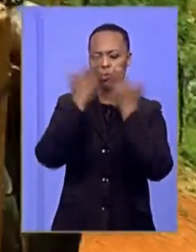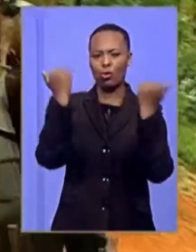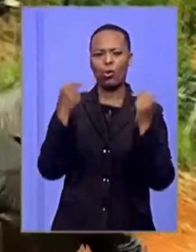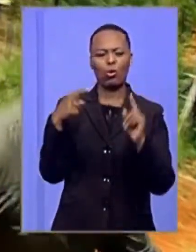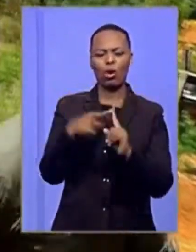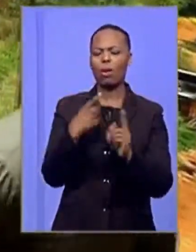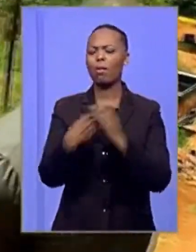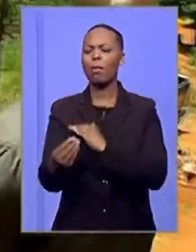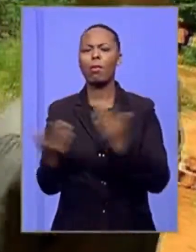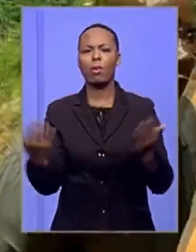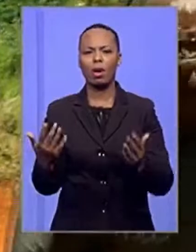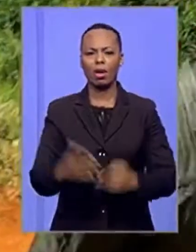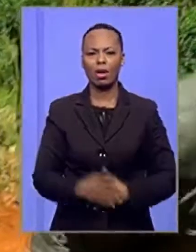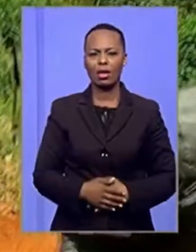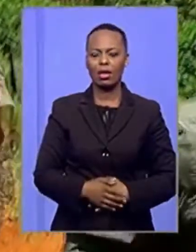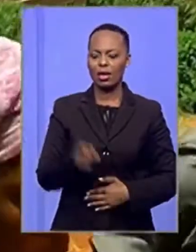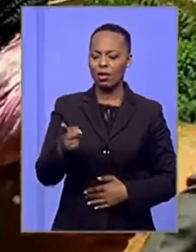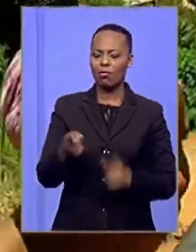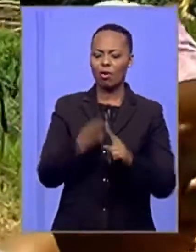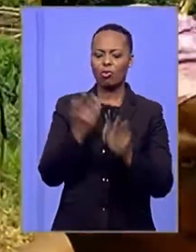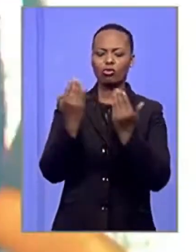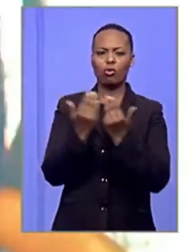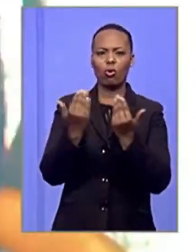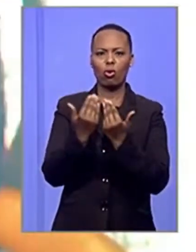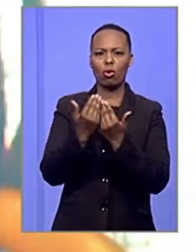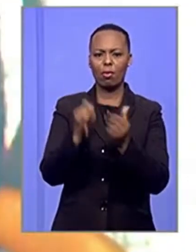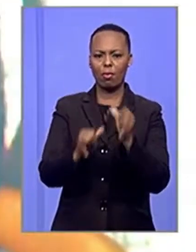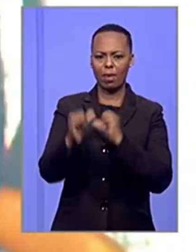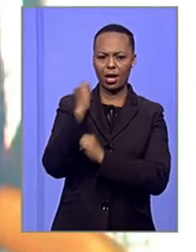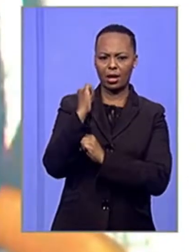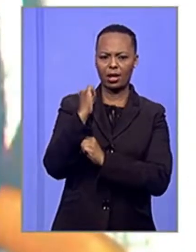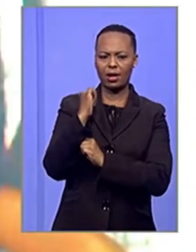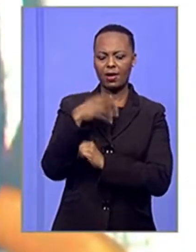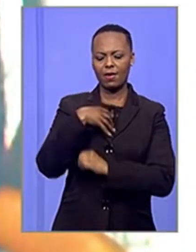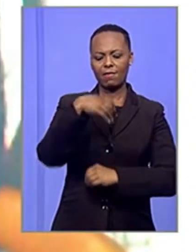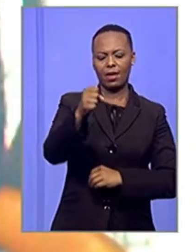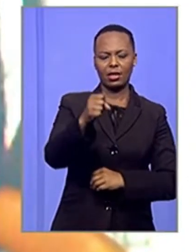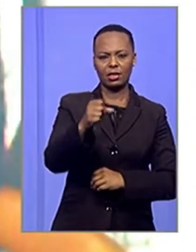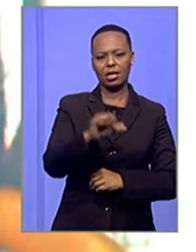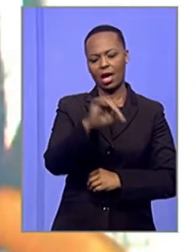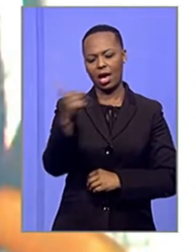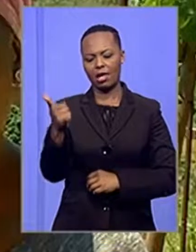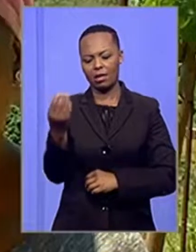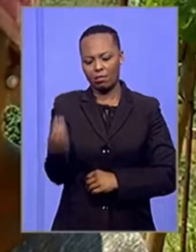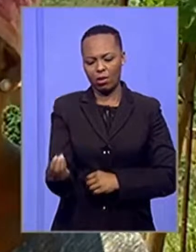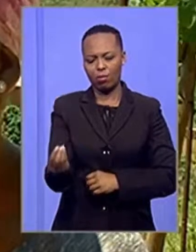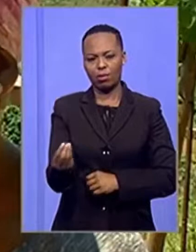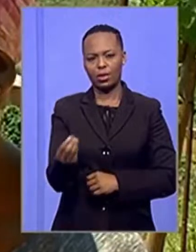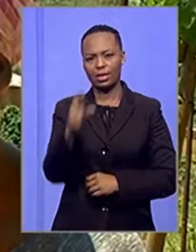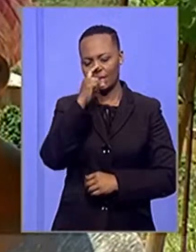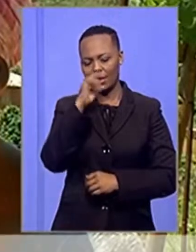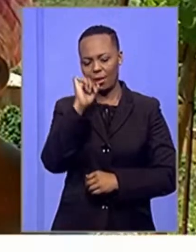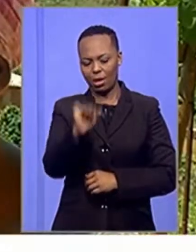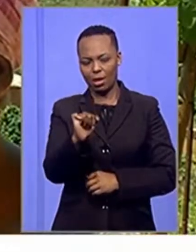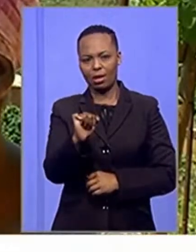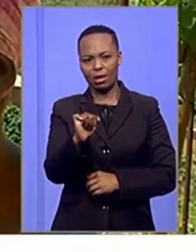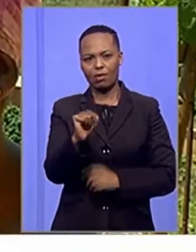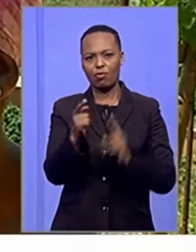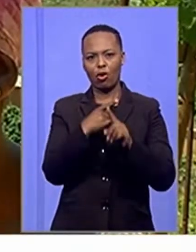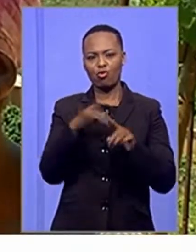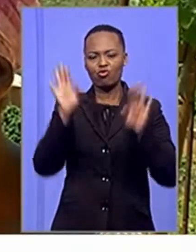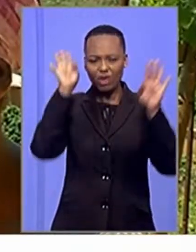lefatshe. She came back from school. She went back to fetch the younger siblings from the crèche. And then after that,